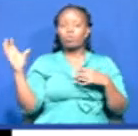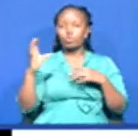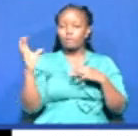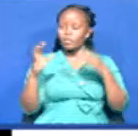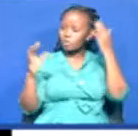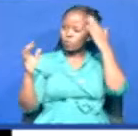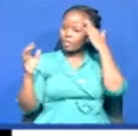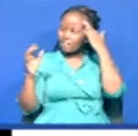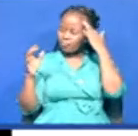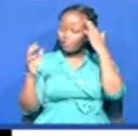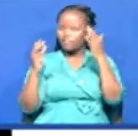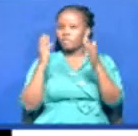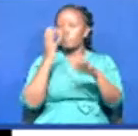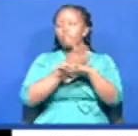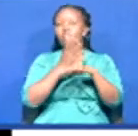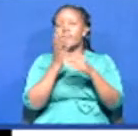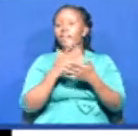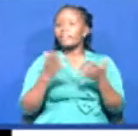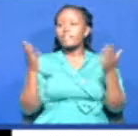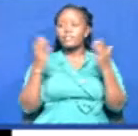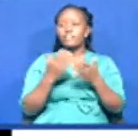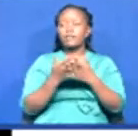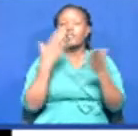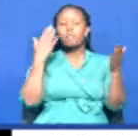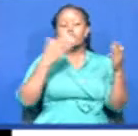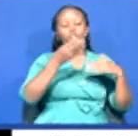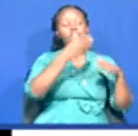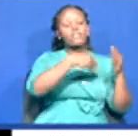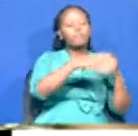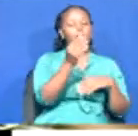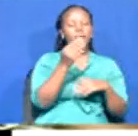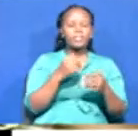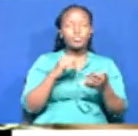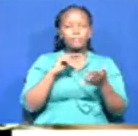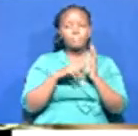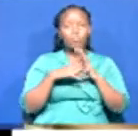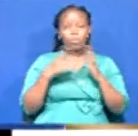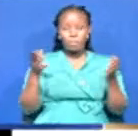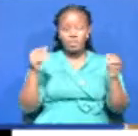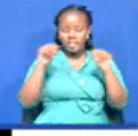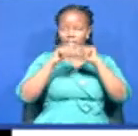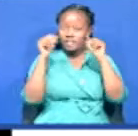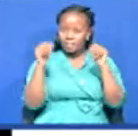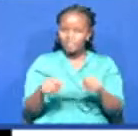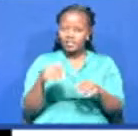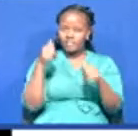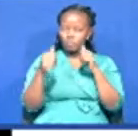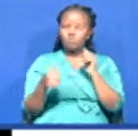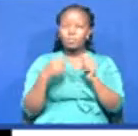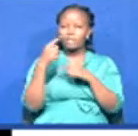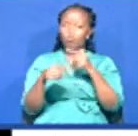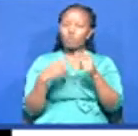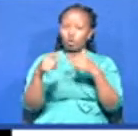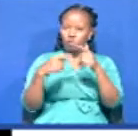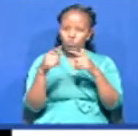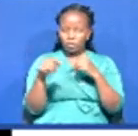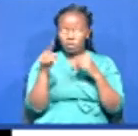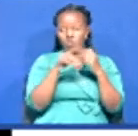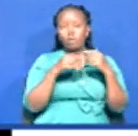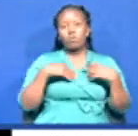goods even or goods before they purchase them. So it's a system that is ongoing. There's already a bill that has already